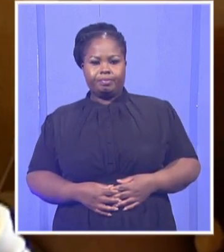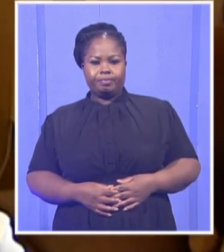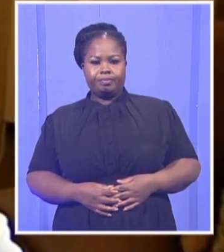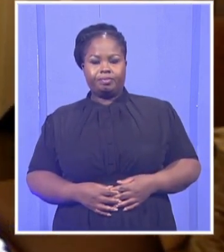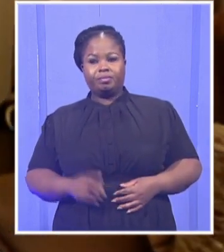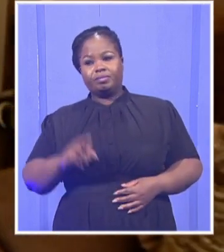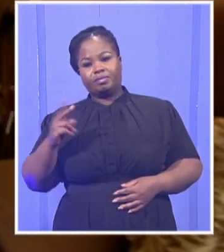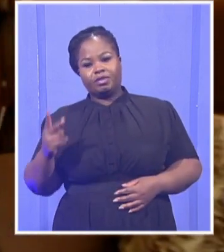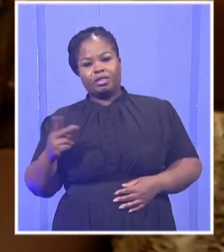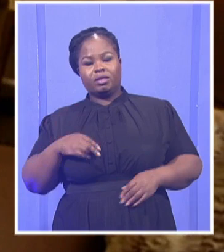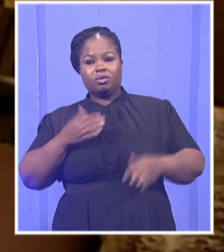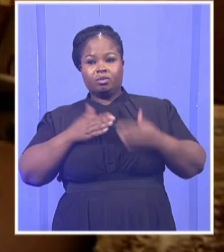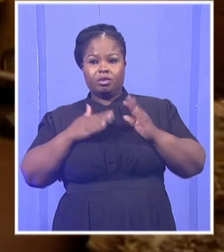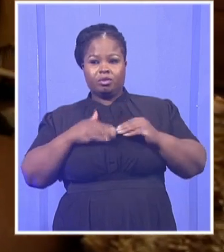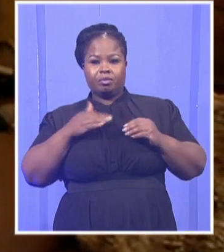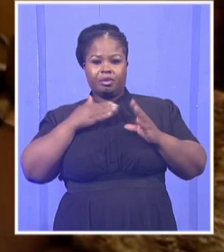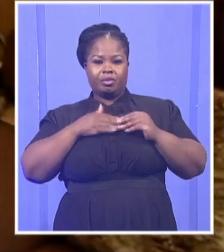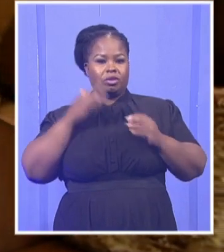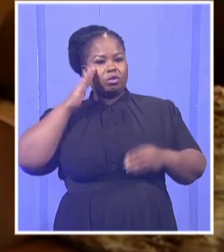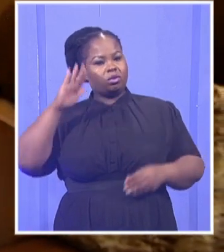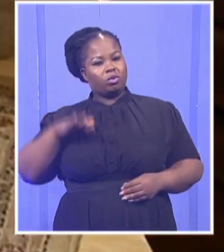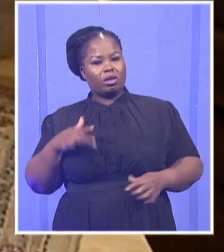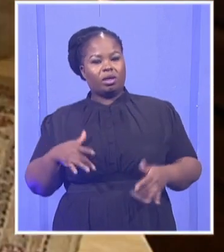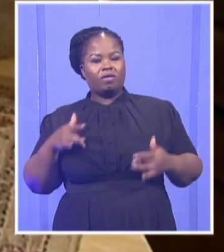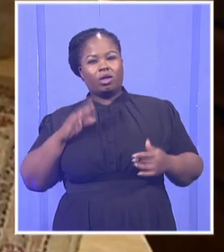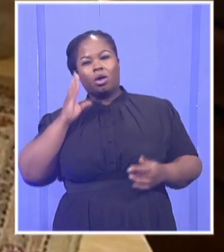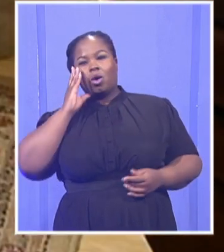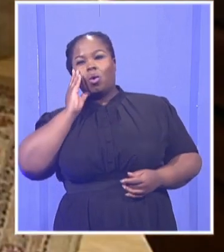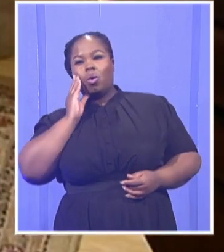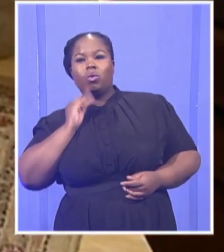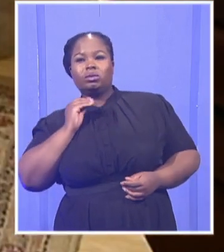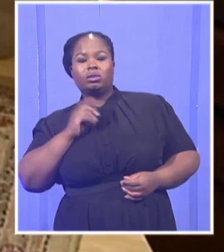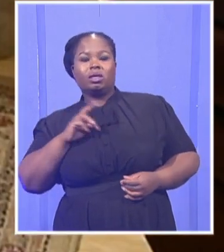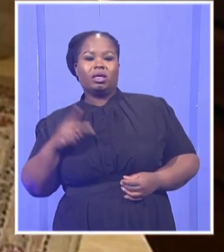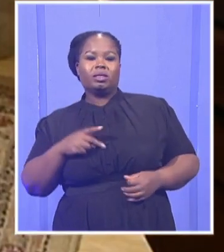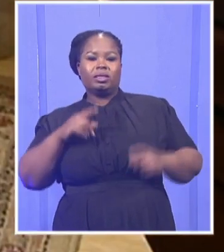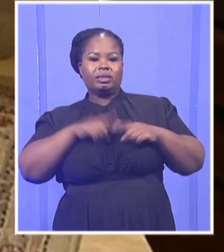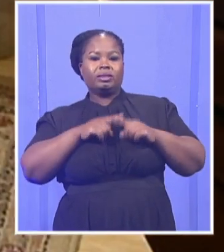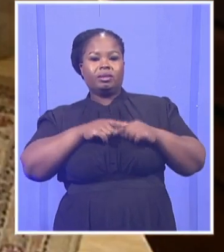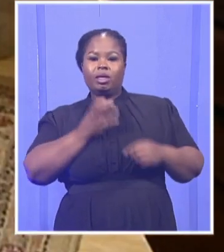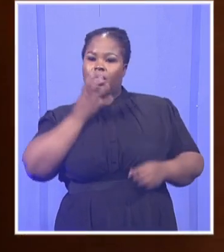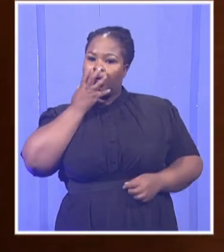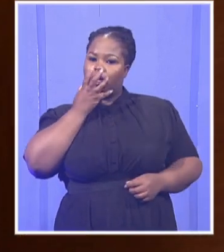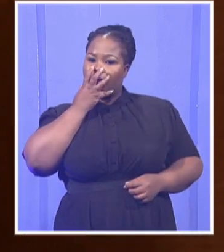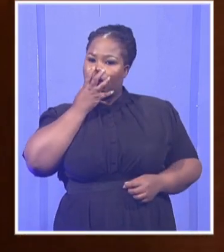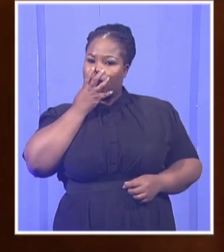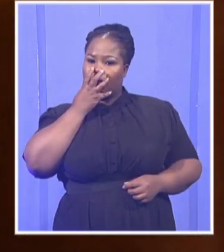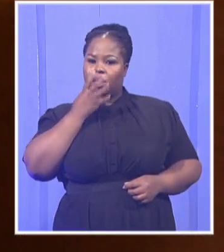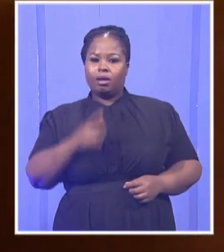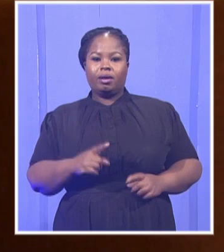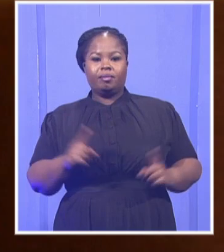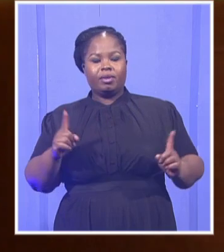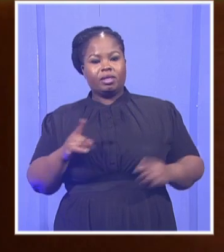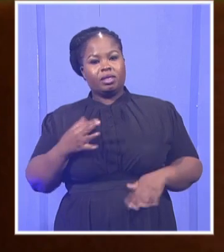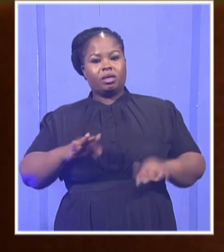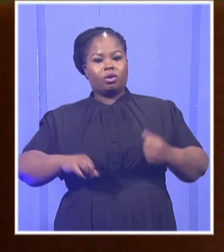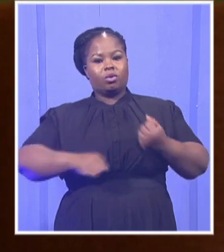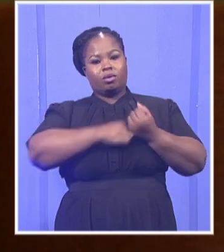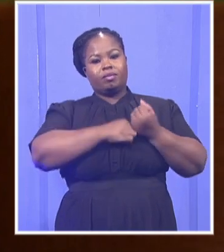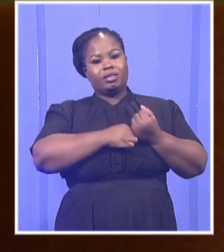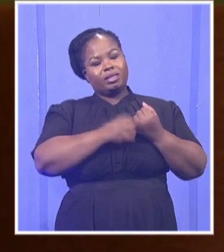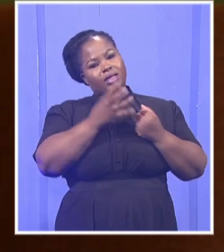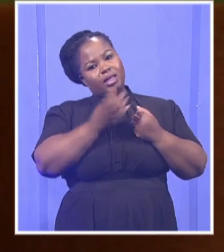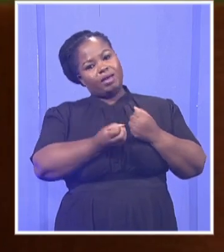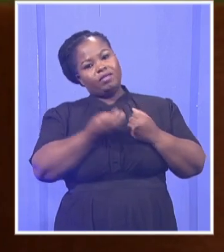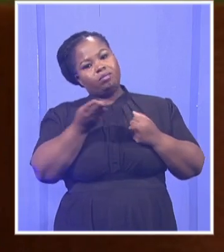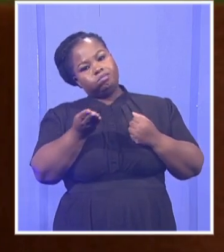Some of the residents here are old and frail. Others depend on oxygen tanks. Although backup oxygen supply